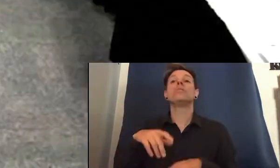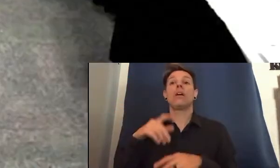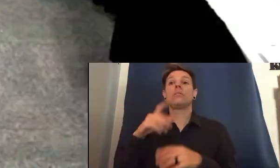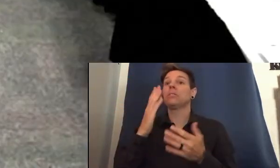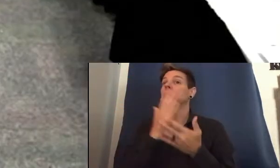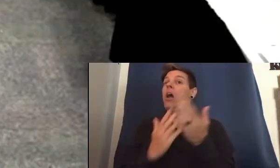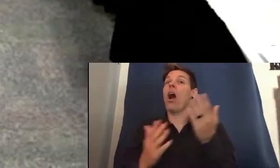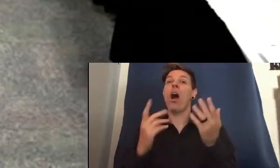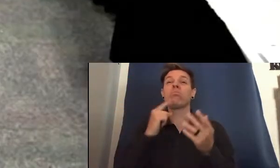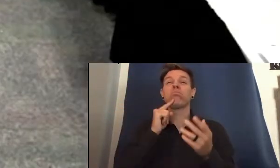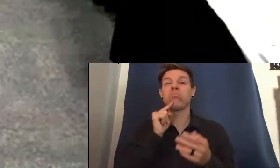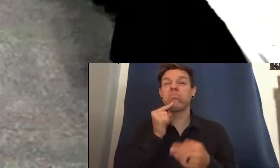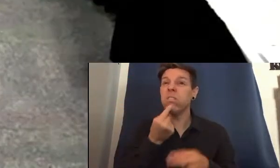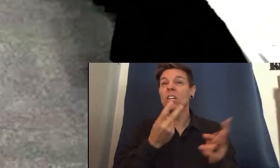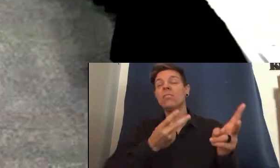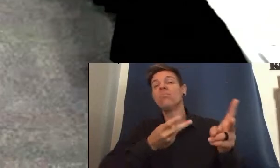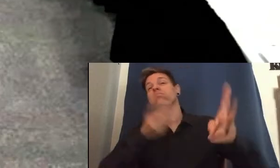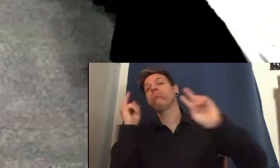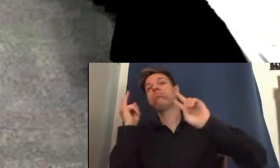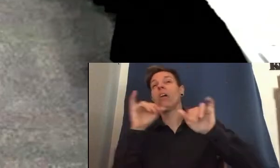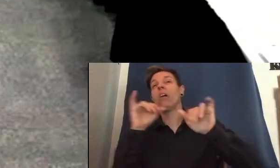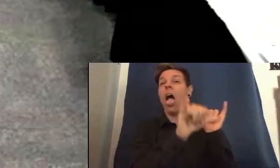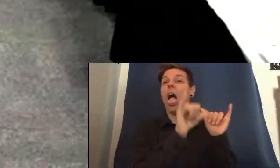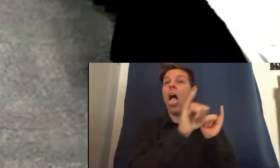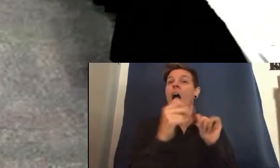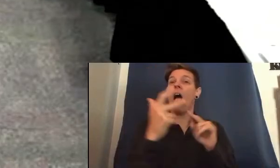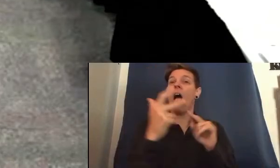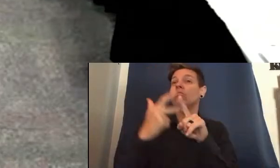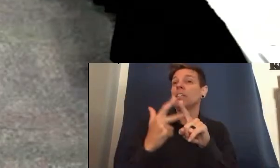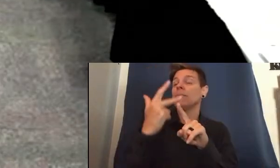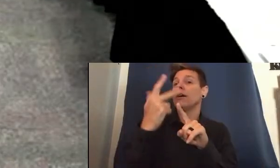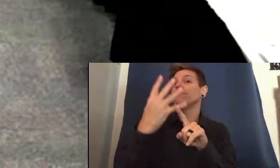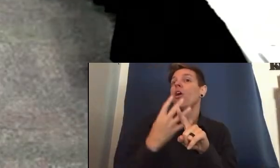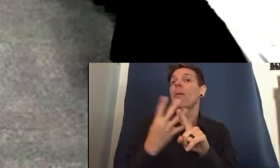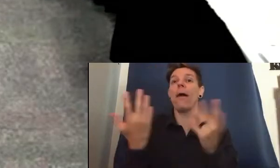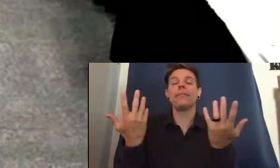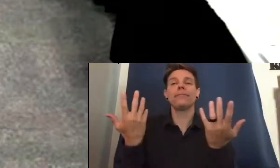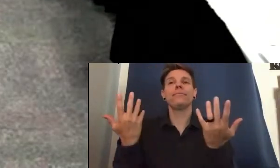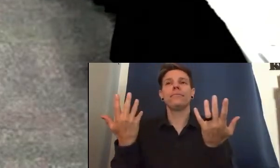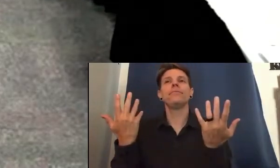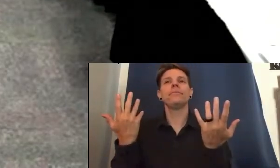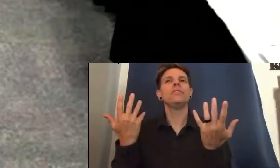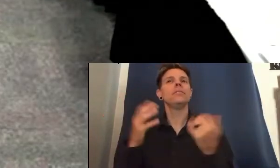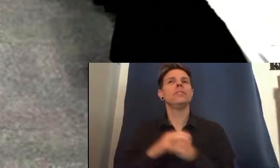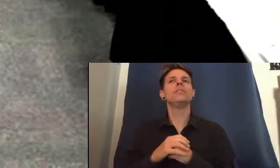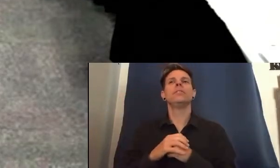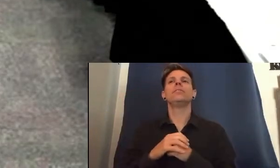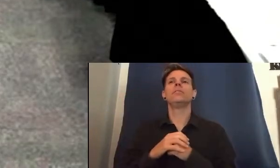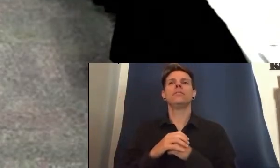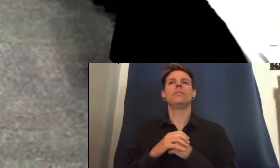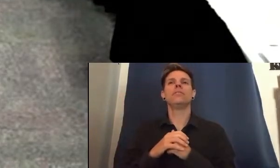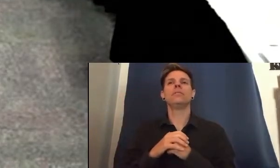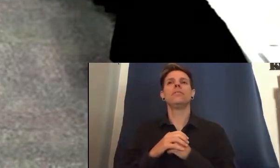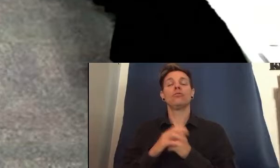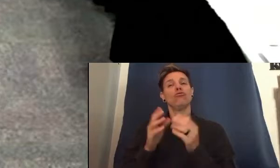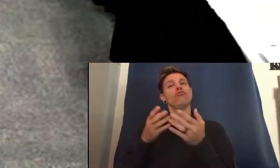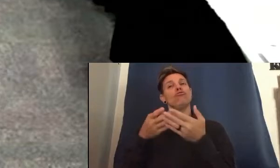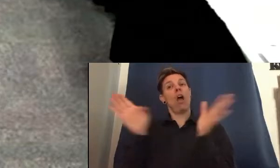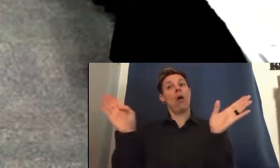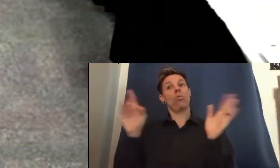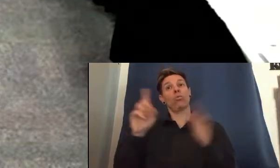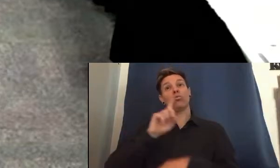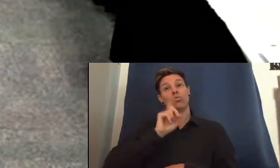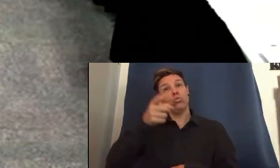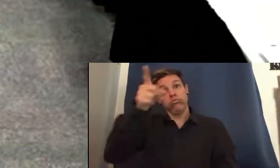that's perhaps an oversimplification. What I said, but is generally true, is that if you're unvaccinated, you're